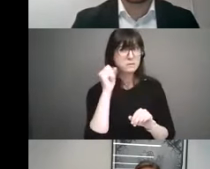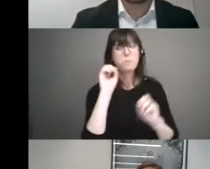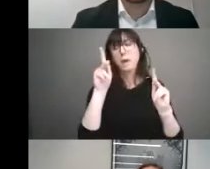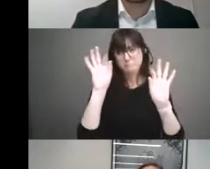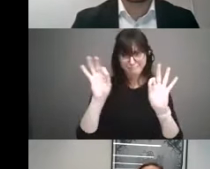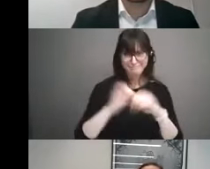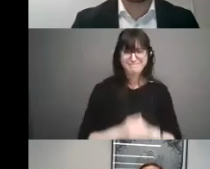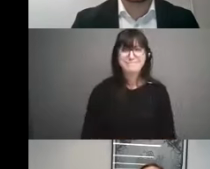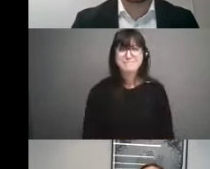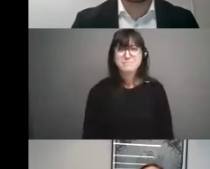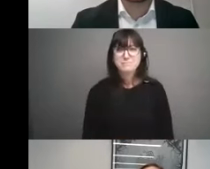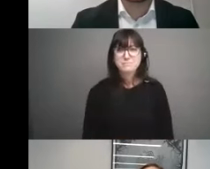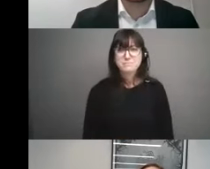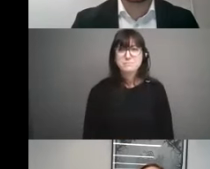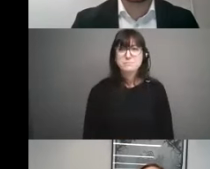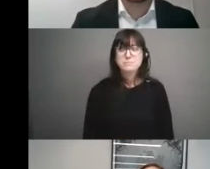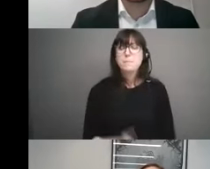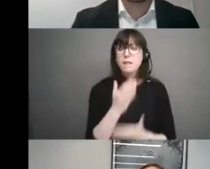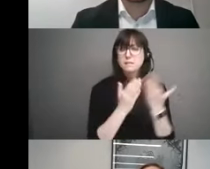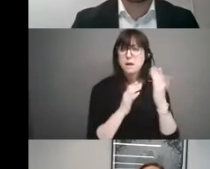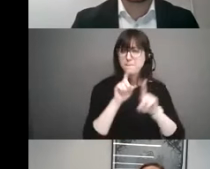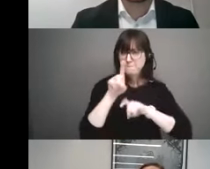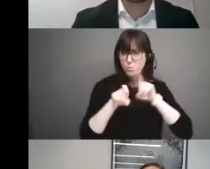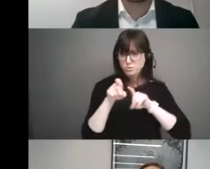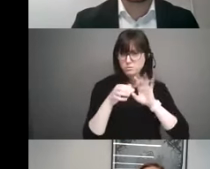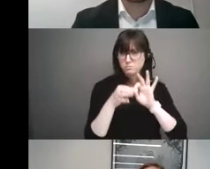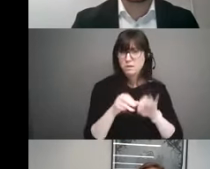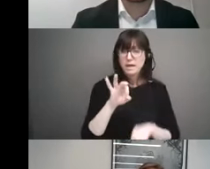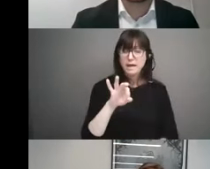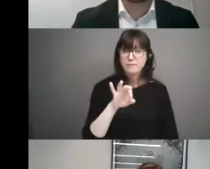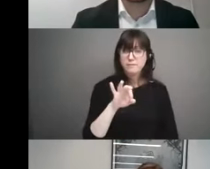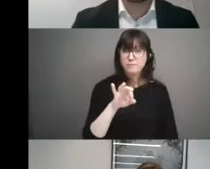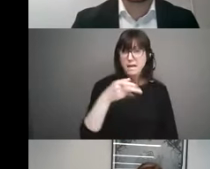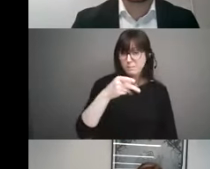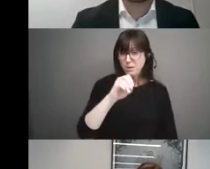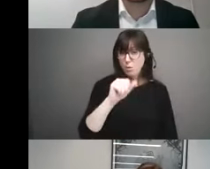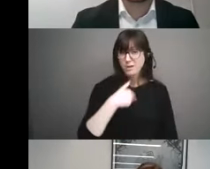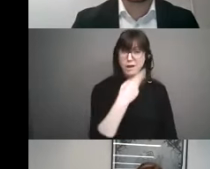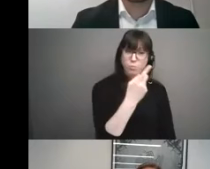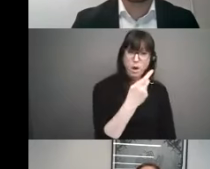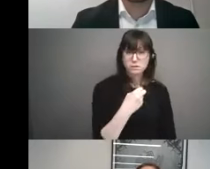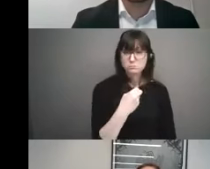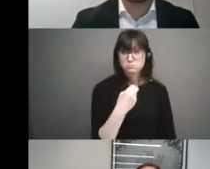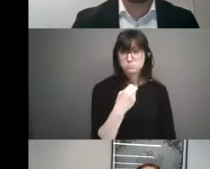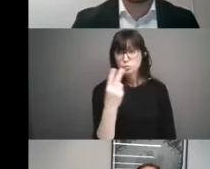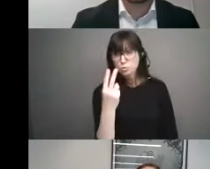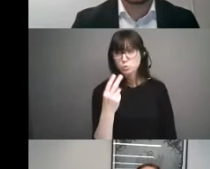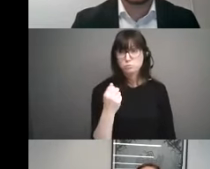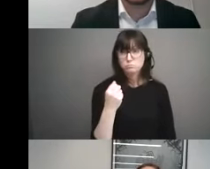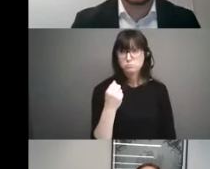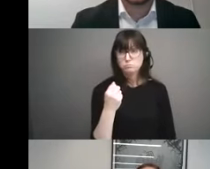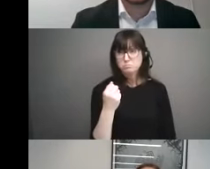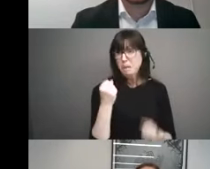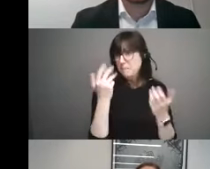Okay. So there were some questions about if you should have one or more attorneys. That was a general question that was